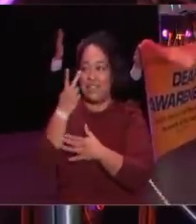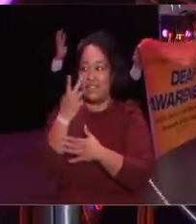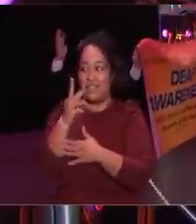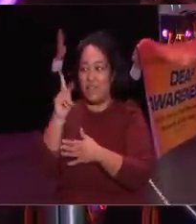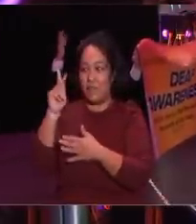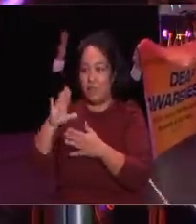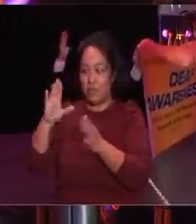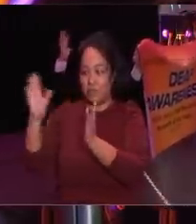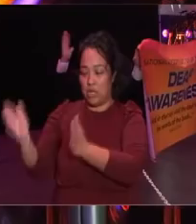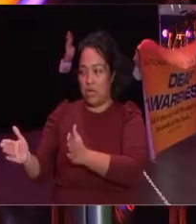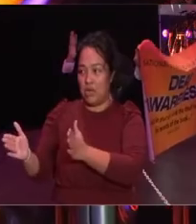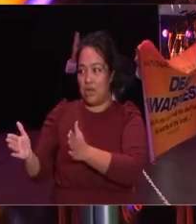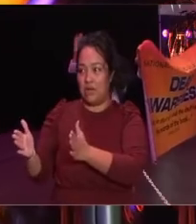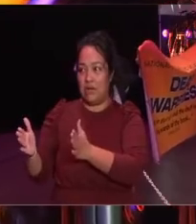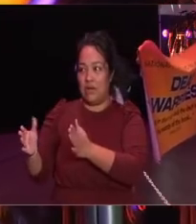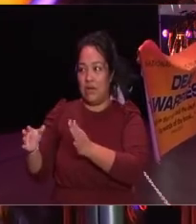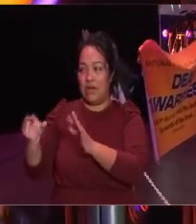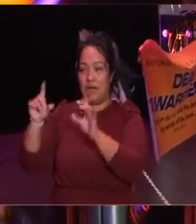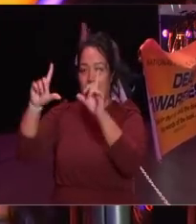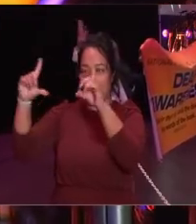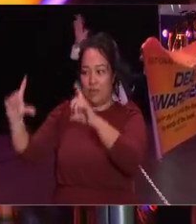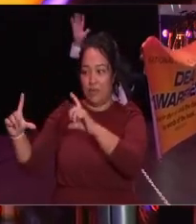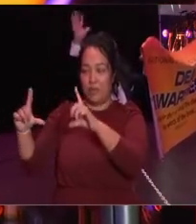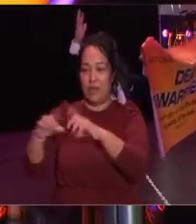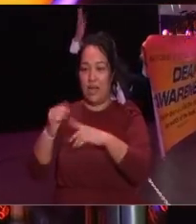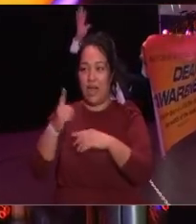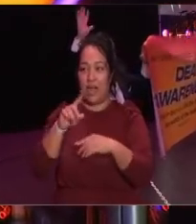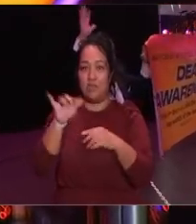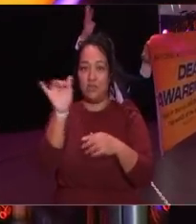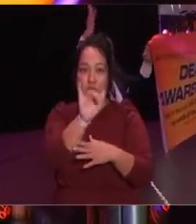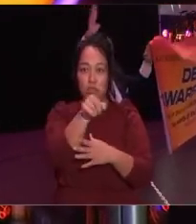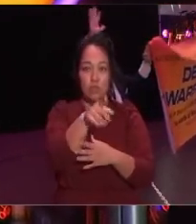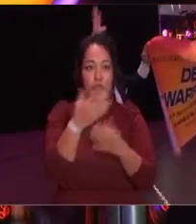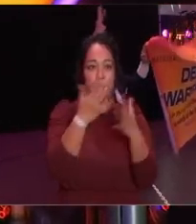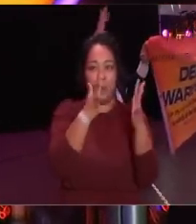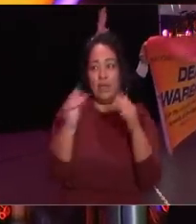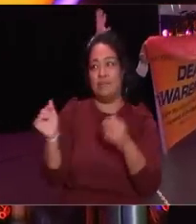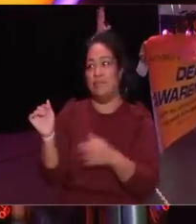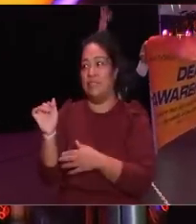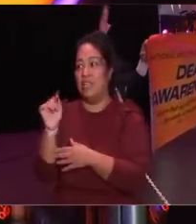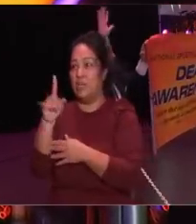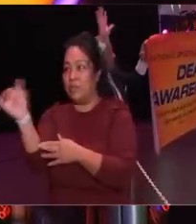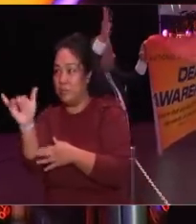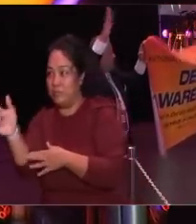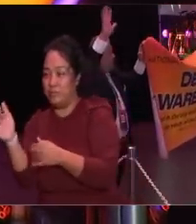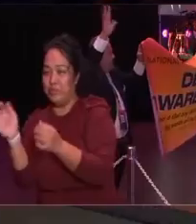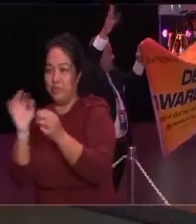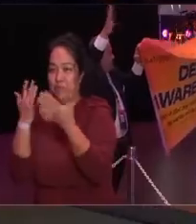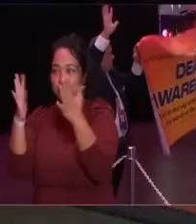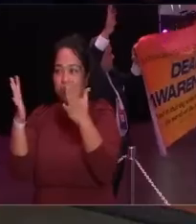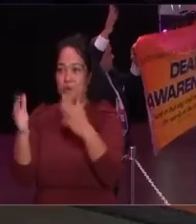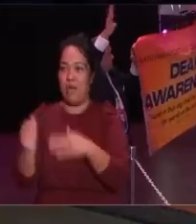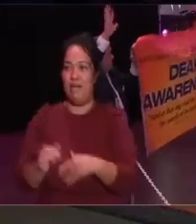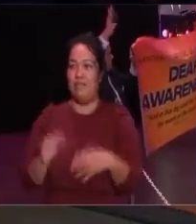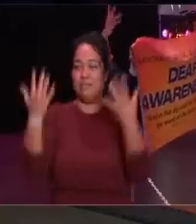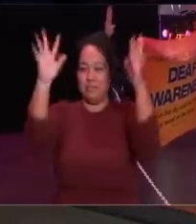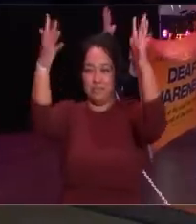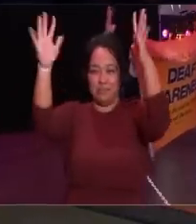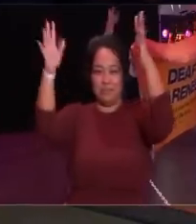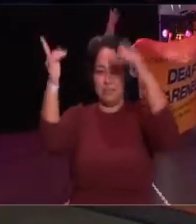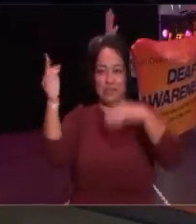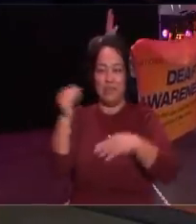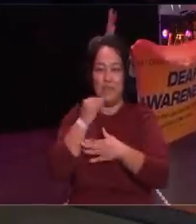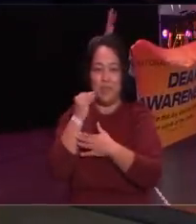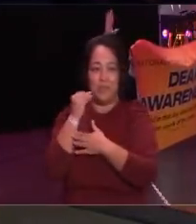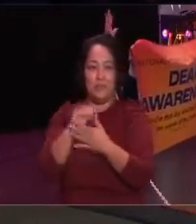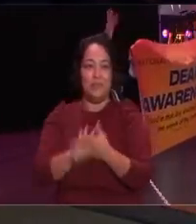that person on the side. Y así como ustedes alaban a Dios. And just as you praise God. Ellos también alaban a Dios en sus casas. They also praise God in their